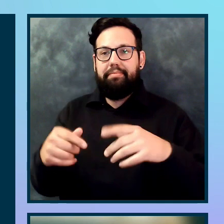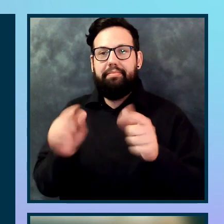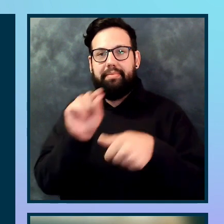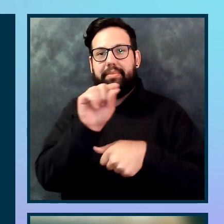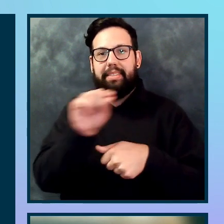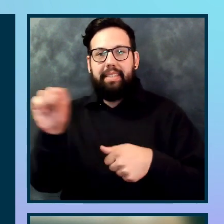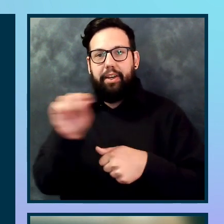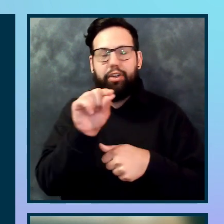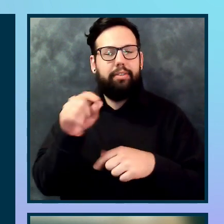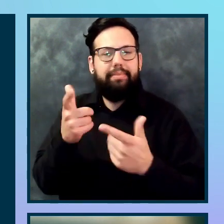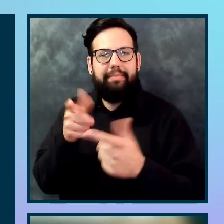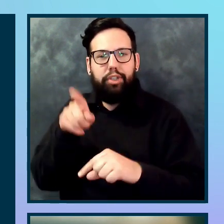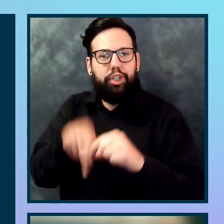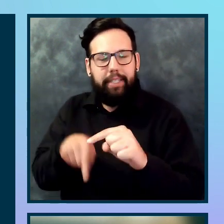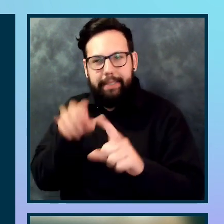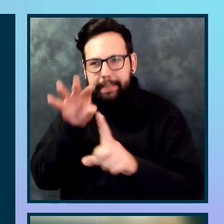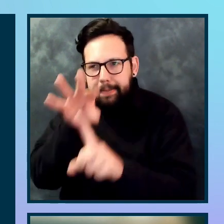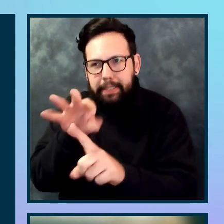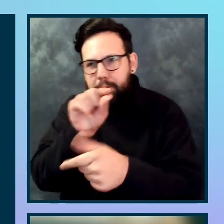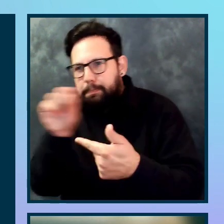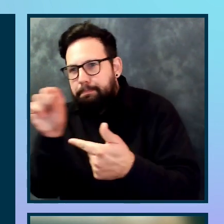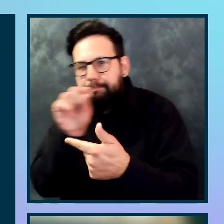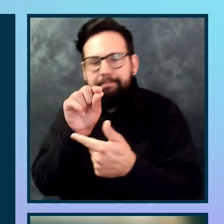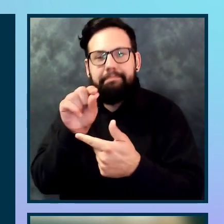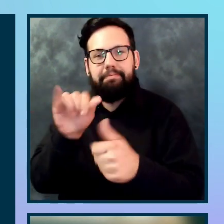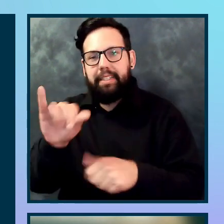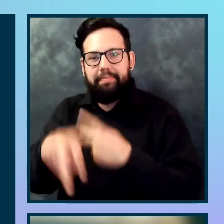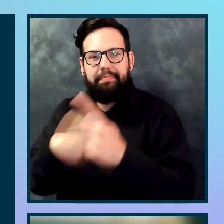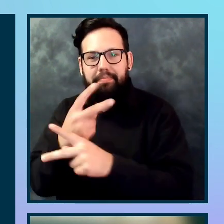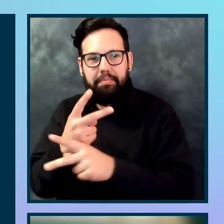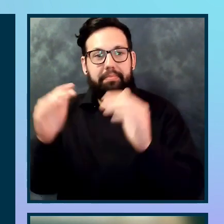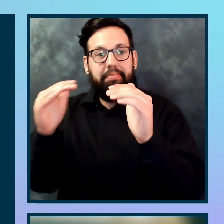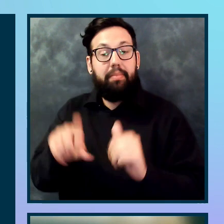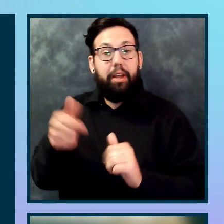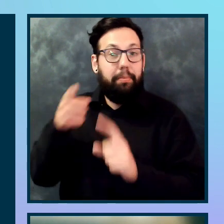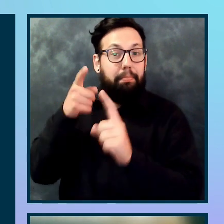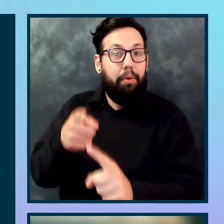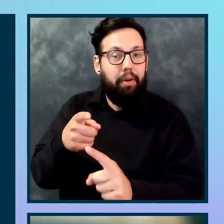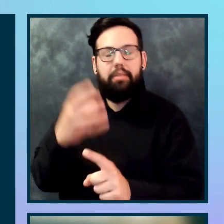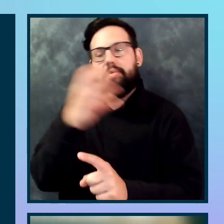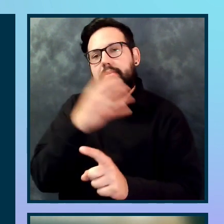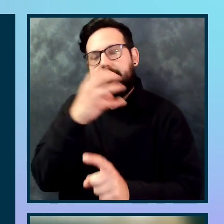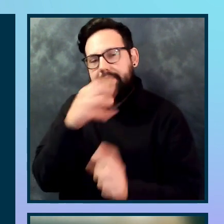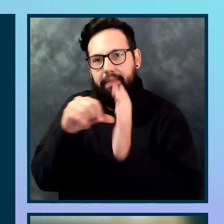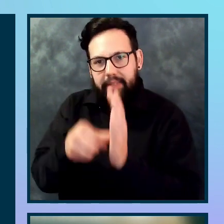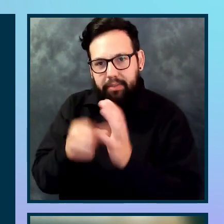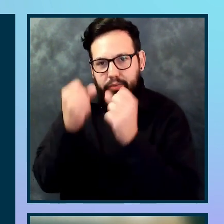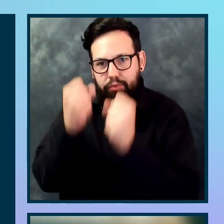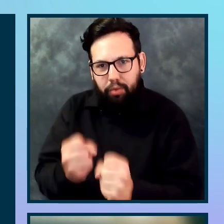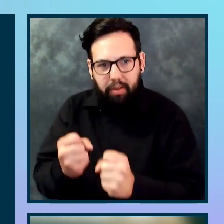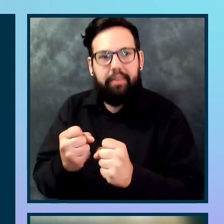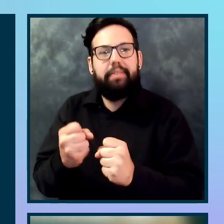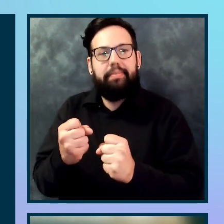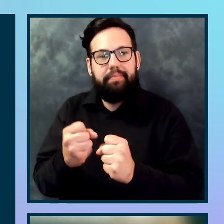that. And then finally, this is another point I can't overemphasize. Decent out